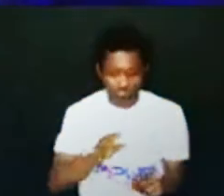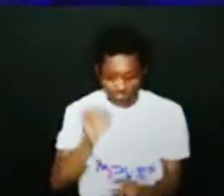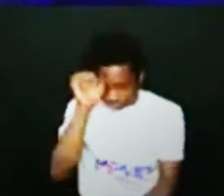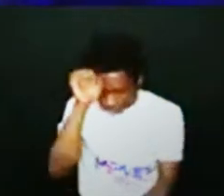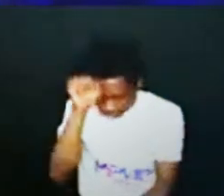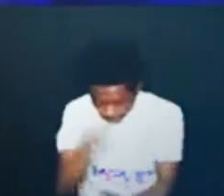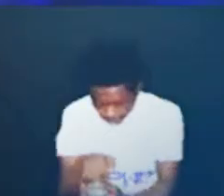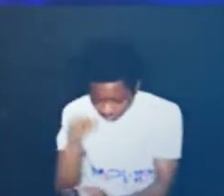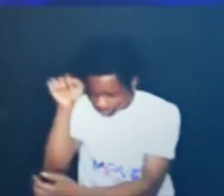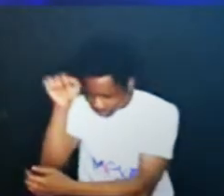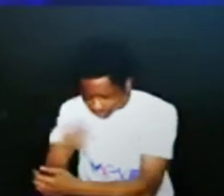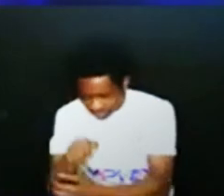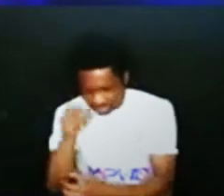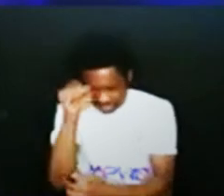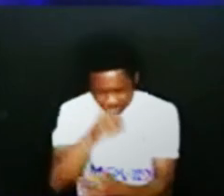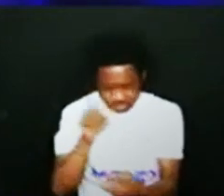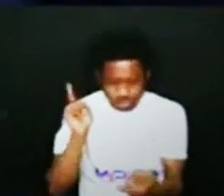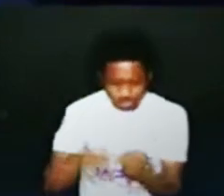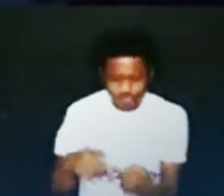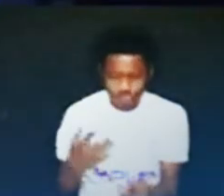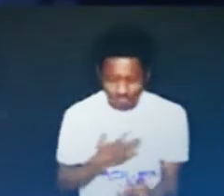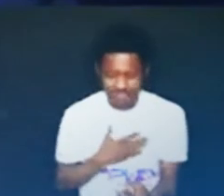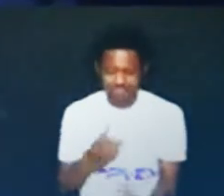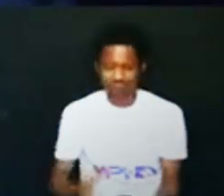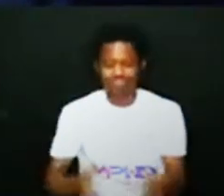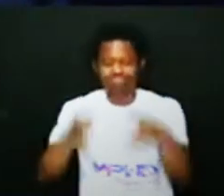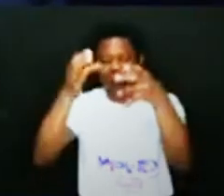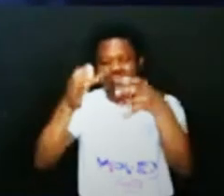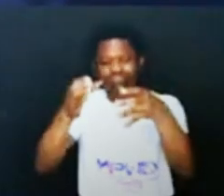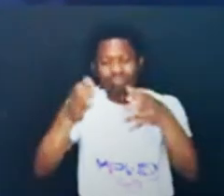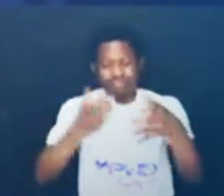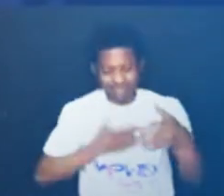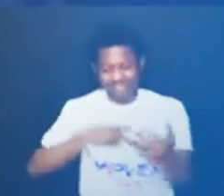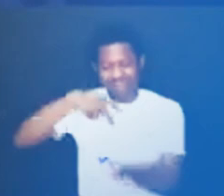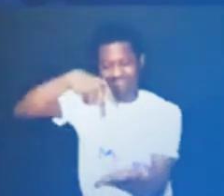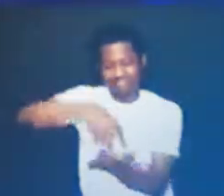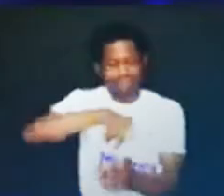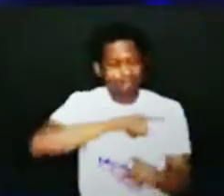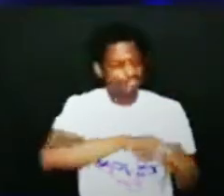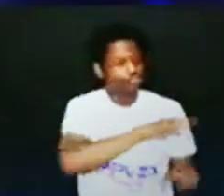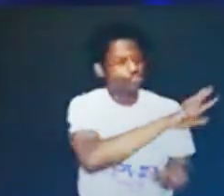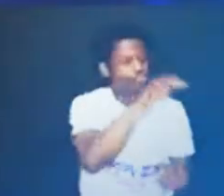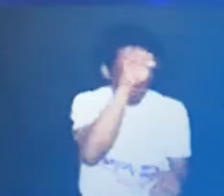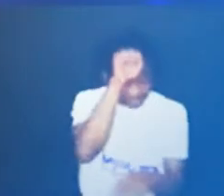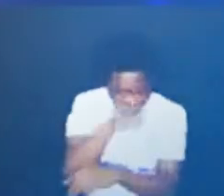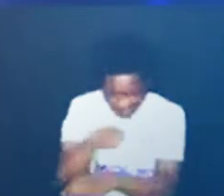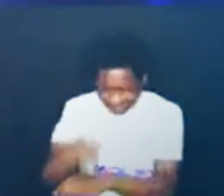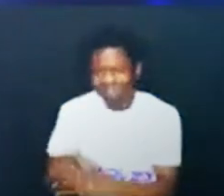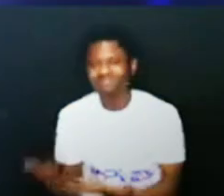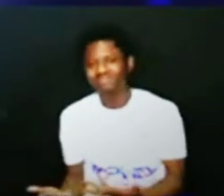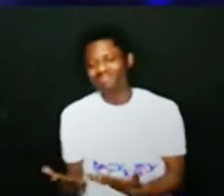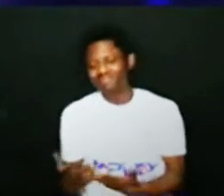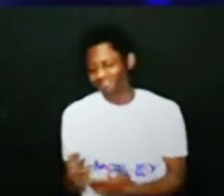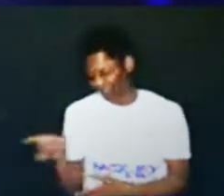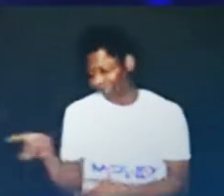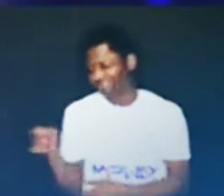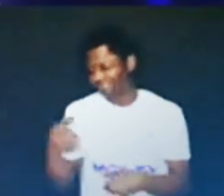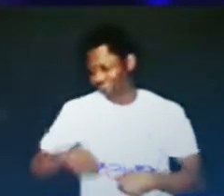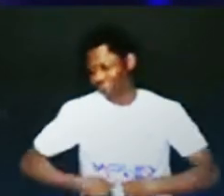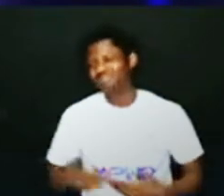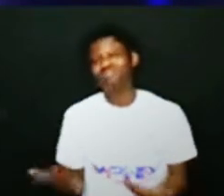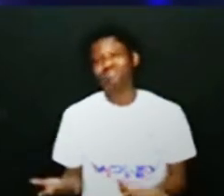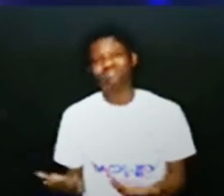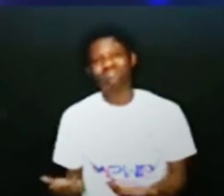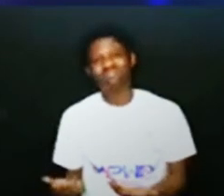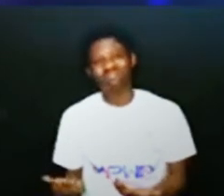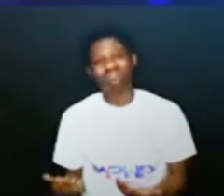bowed down to it. Na she. Na ye chichiri ewefiefi ewefum. Abofrane ye no, eh? Because you